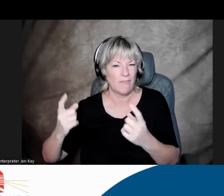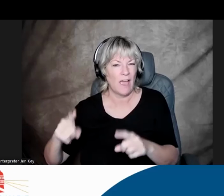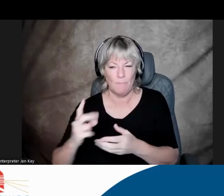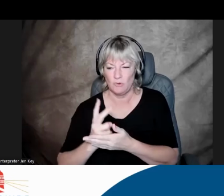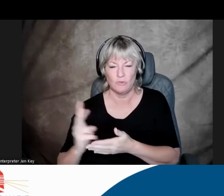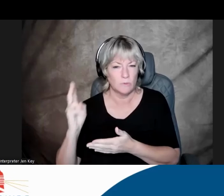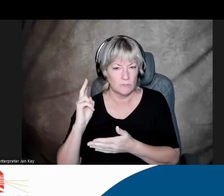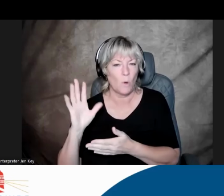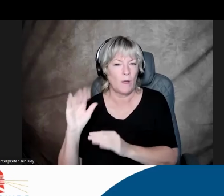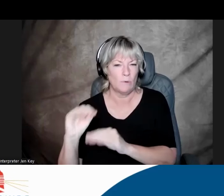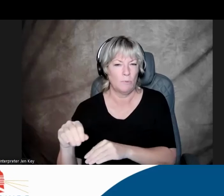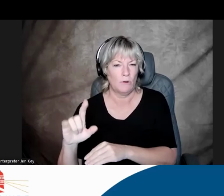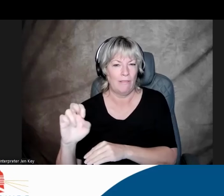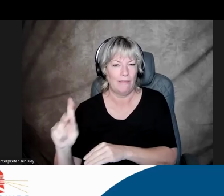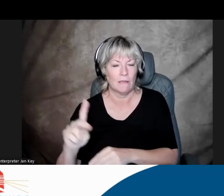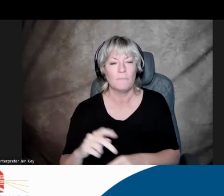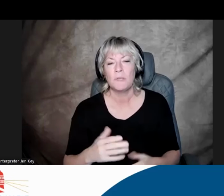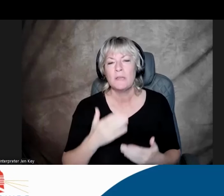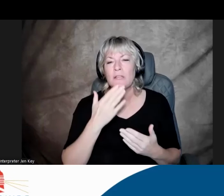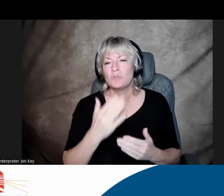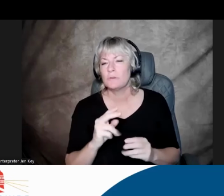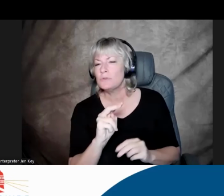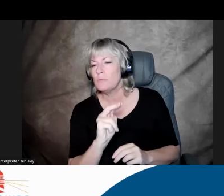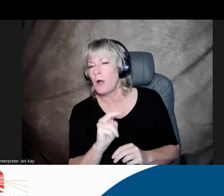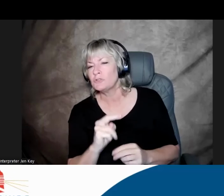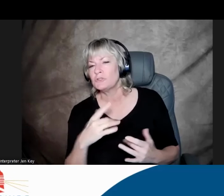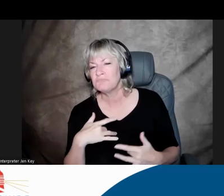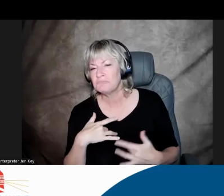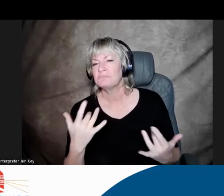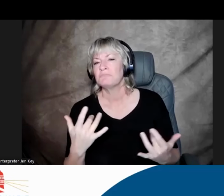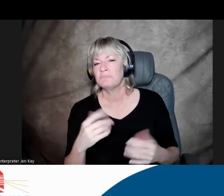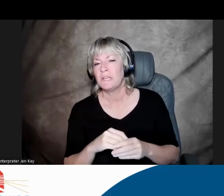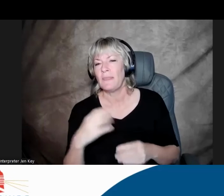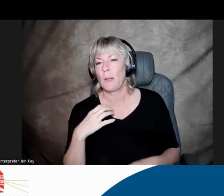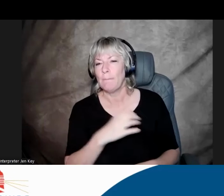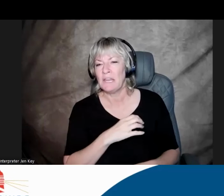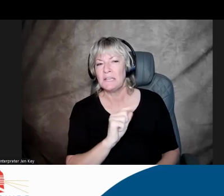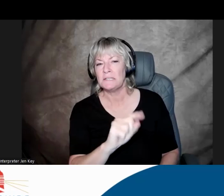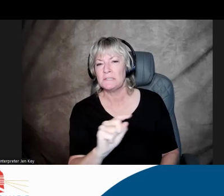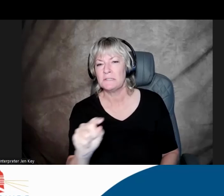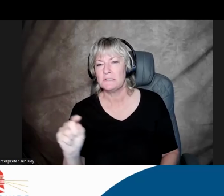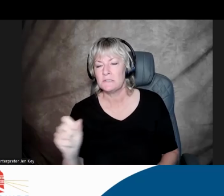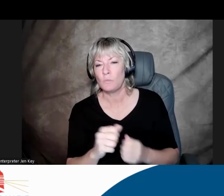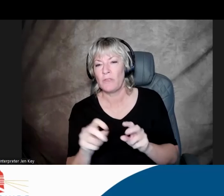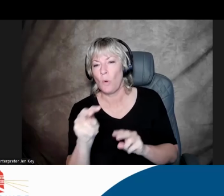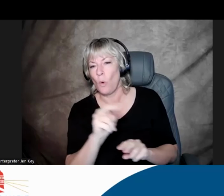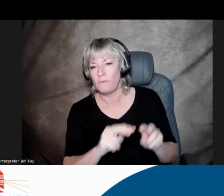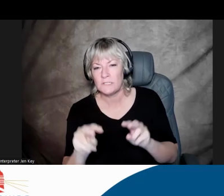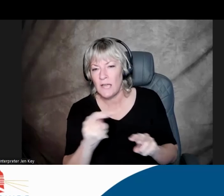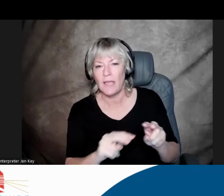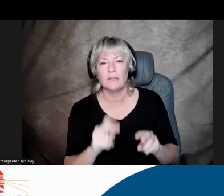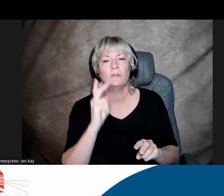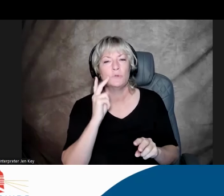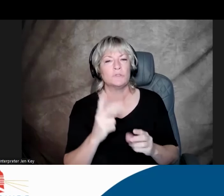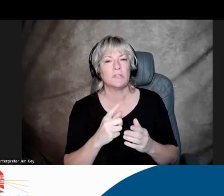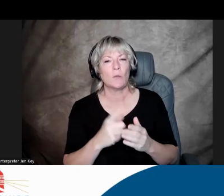weeks ago. But it's always good to kind of keep tabs on what's going on in the committees with oversight and kind of seeing what kind of